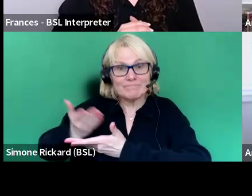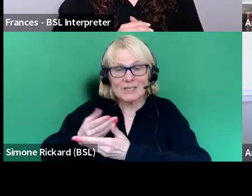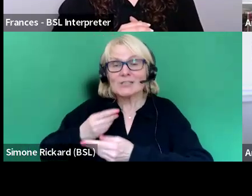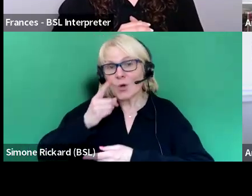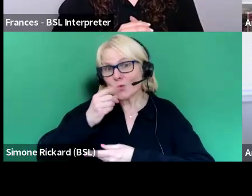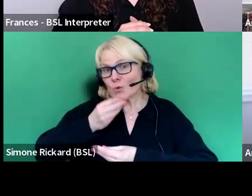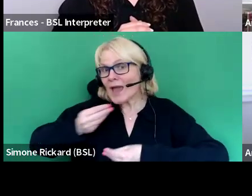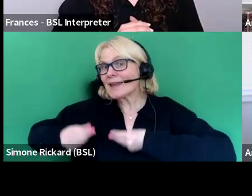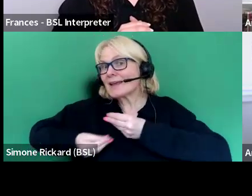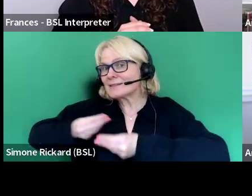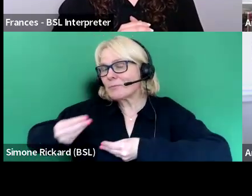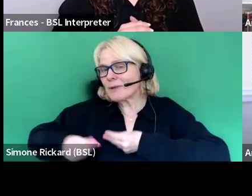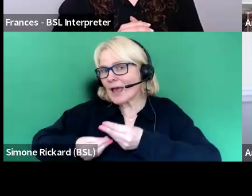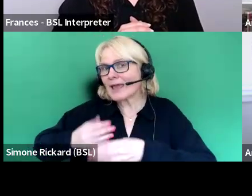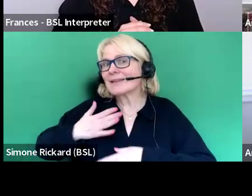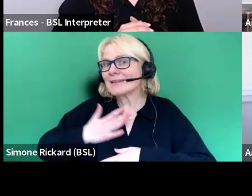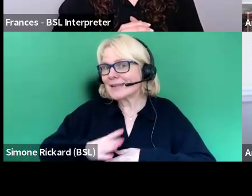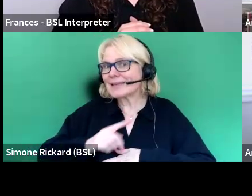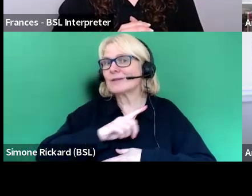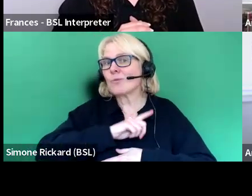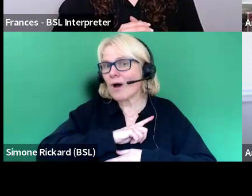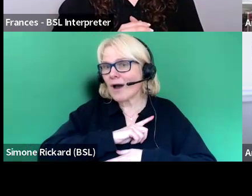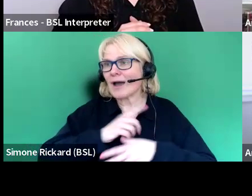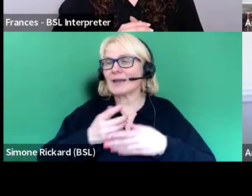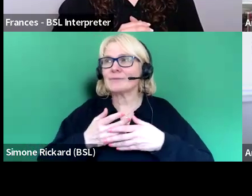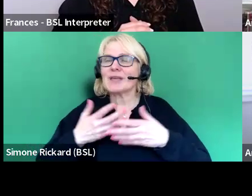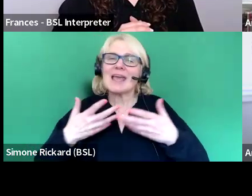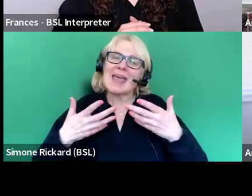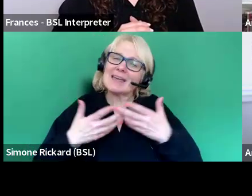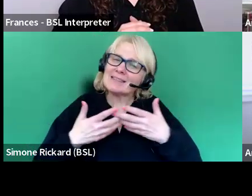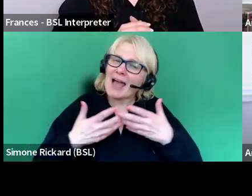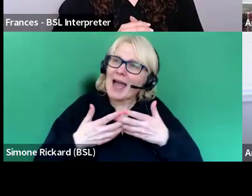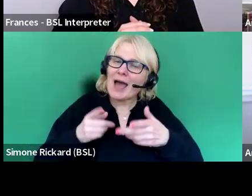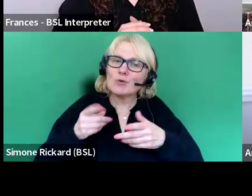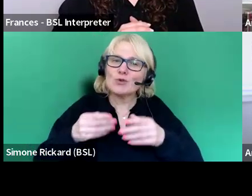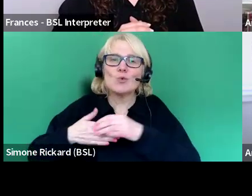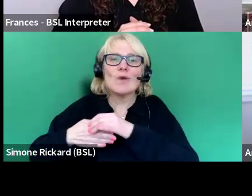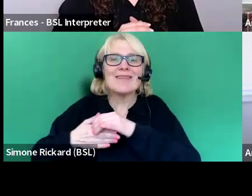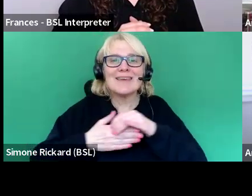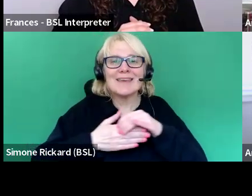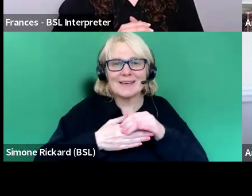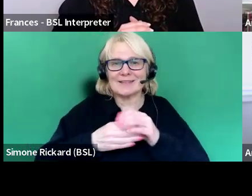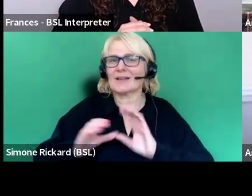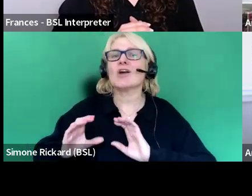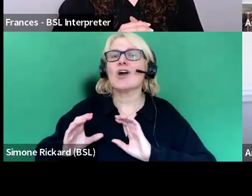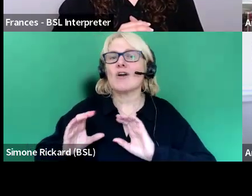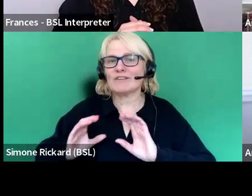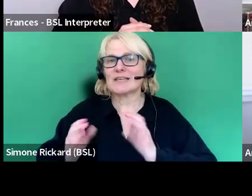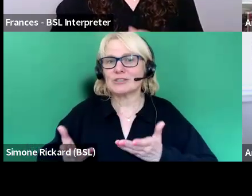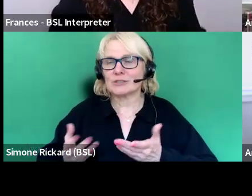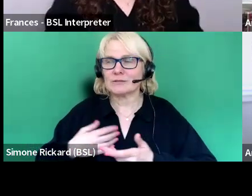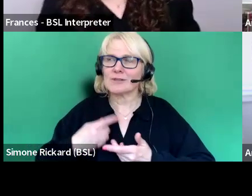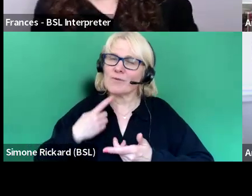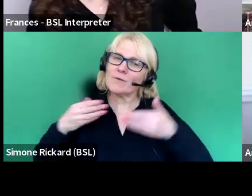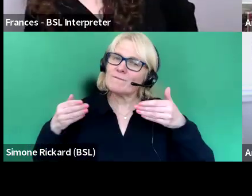you. And a lot of it is all about how you frame the conversation to just focus on